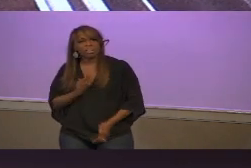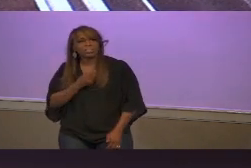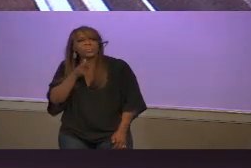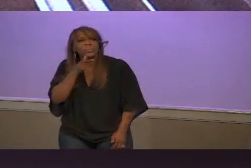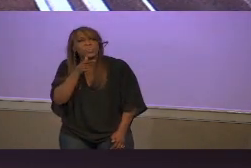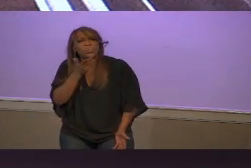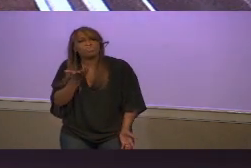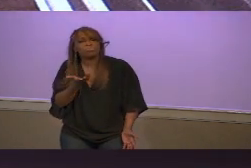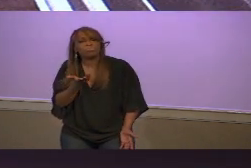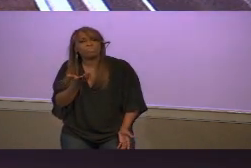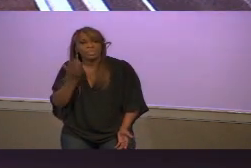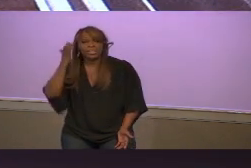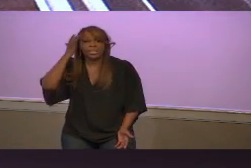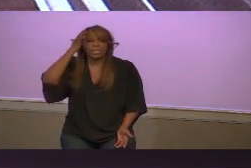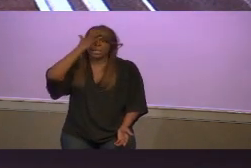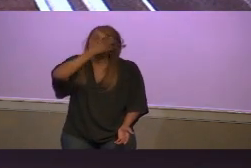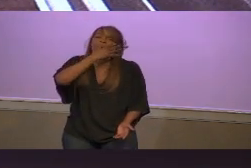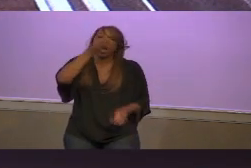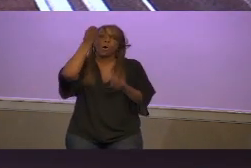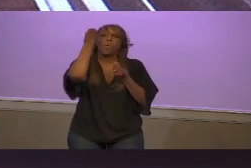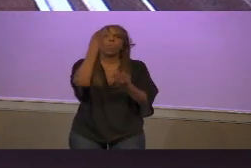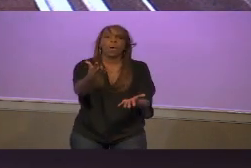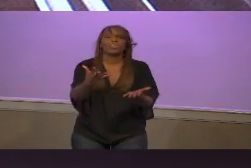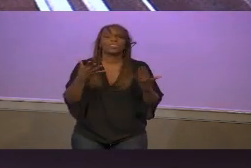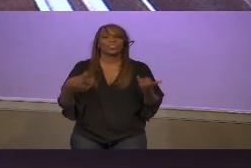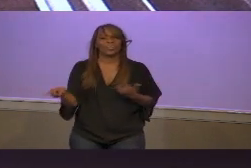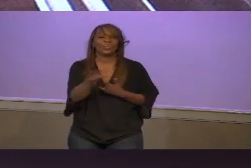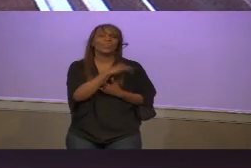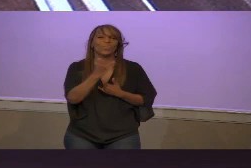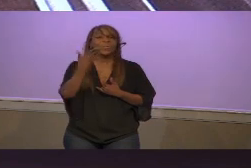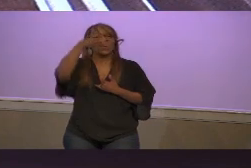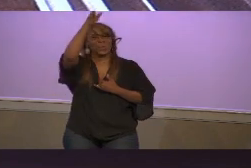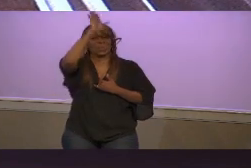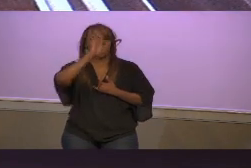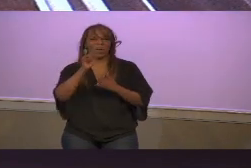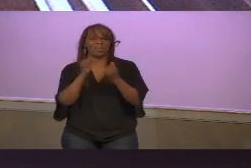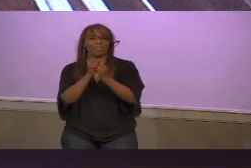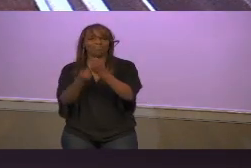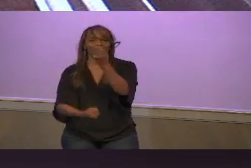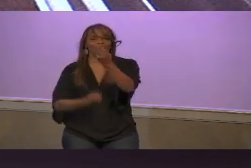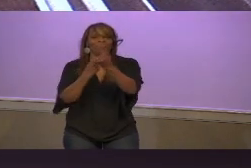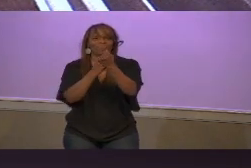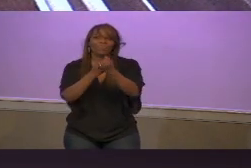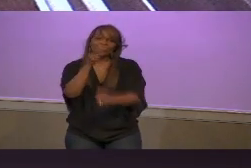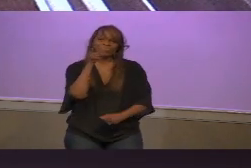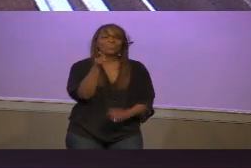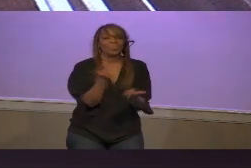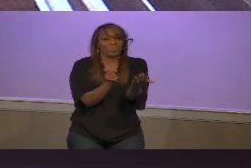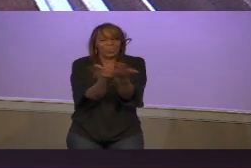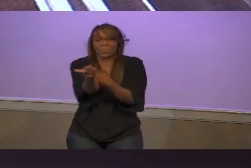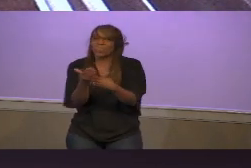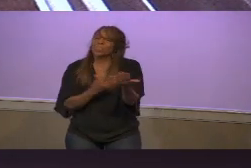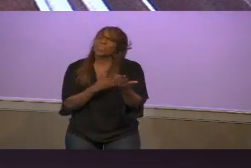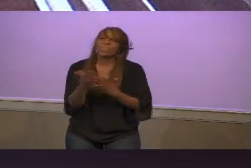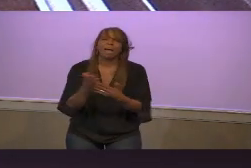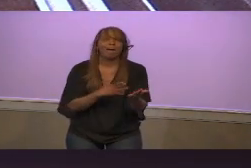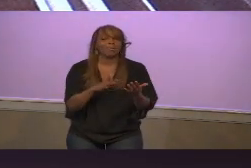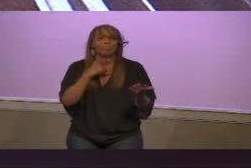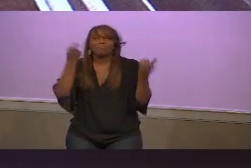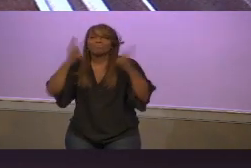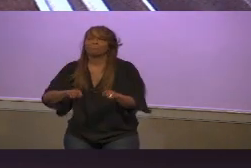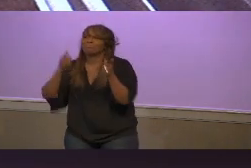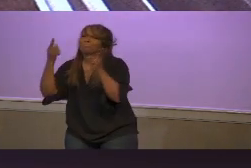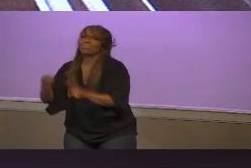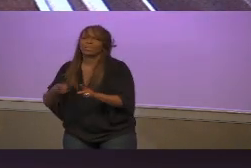against us? I want you to know watching today that God is for you. No matter how much the